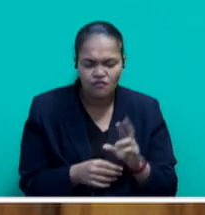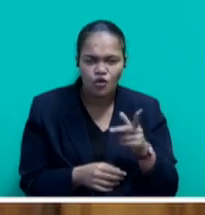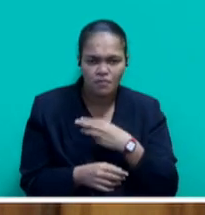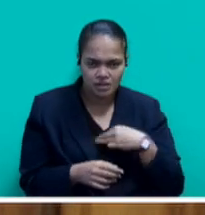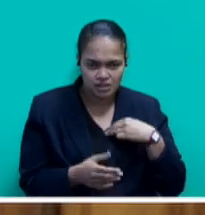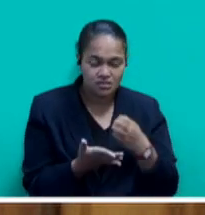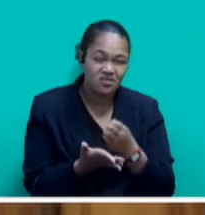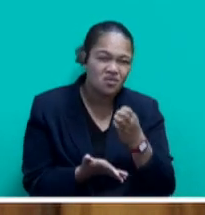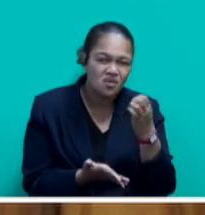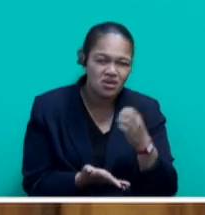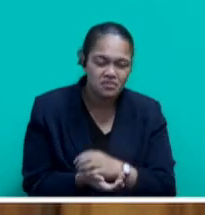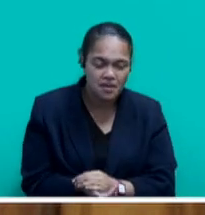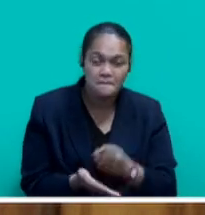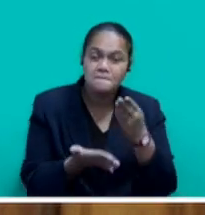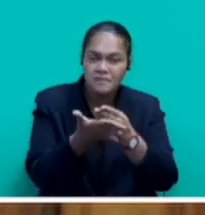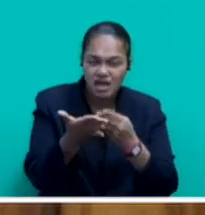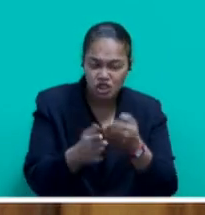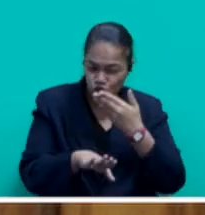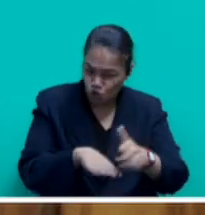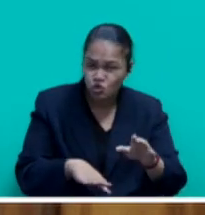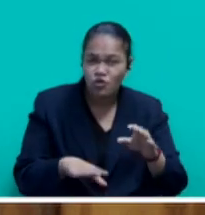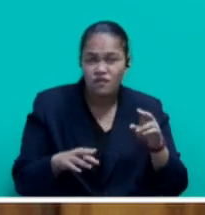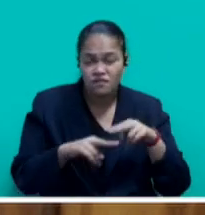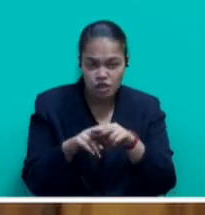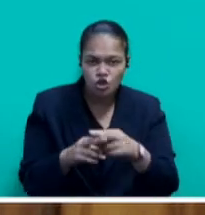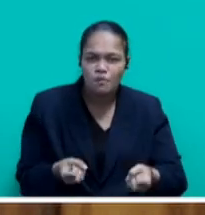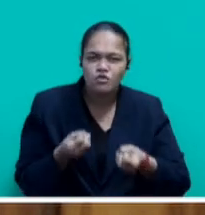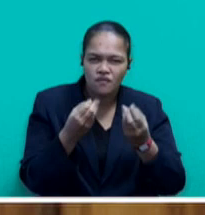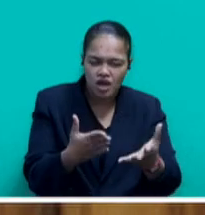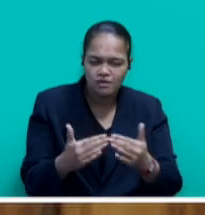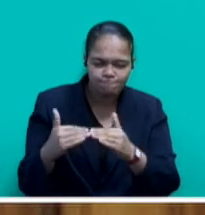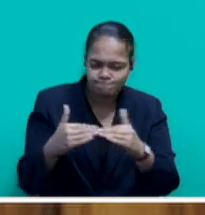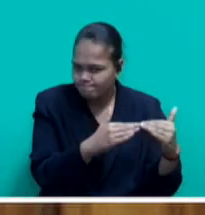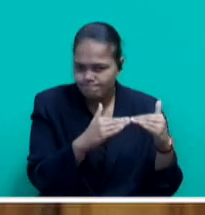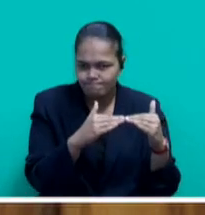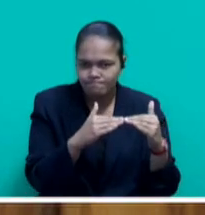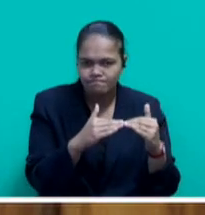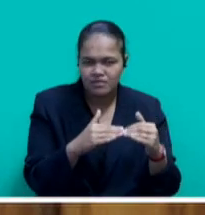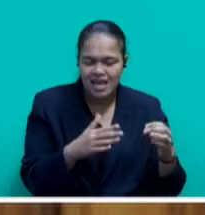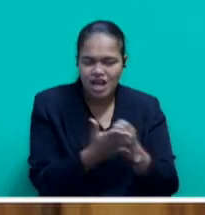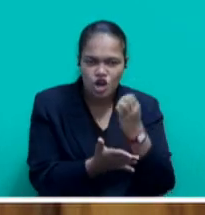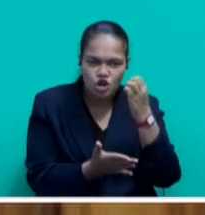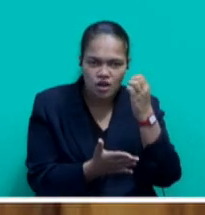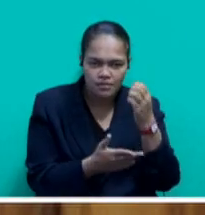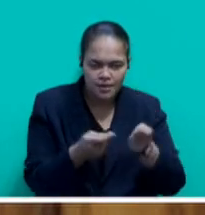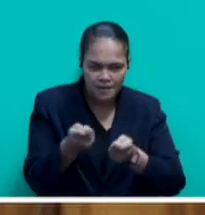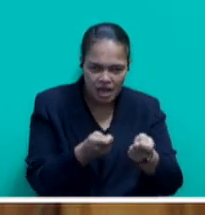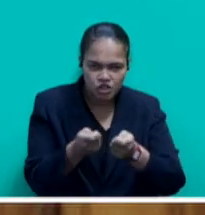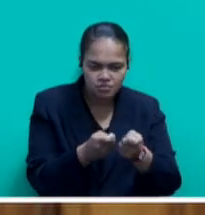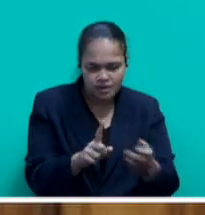Economy. The budget for New Fiji provides an adequate prescription to getting an economic management of our country back on